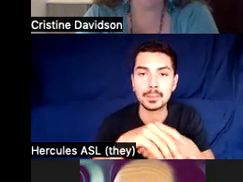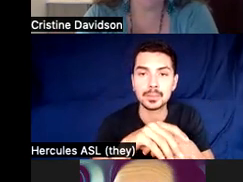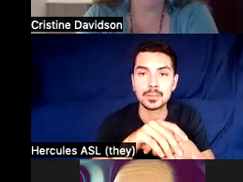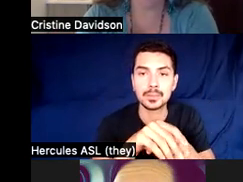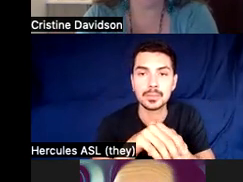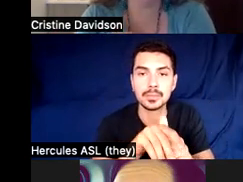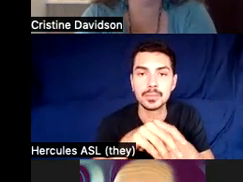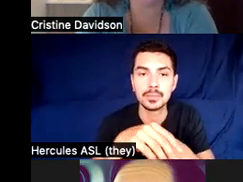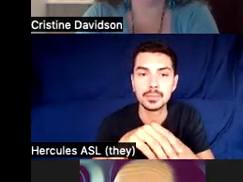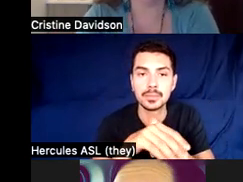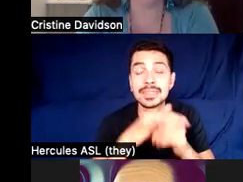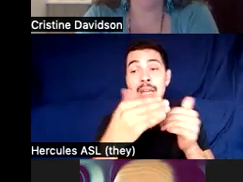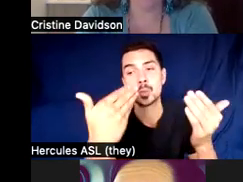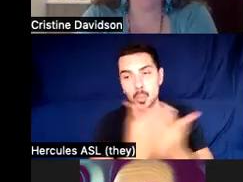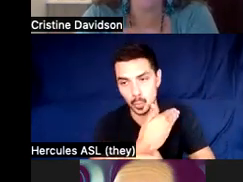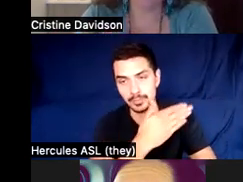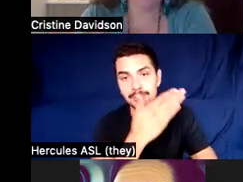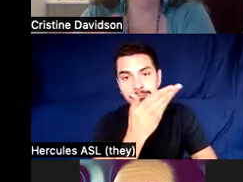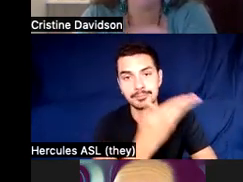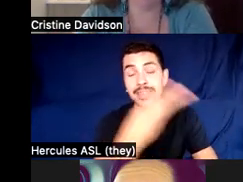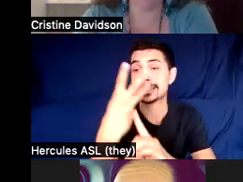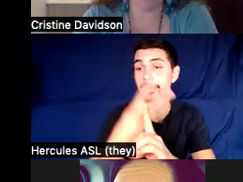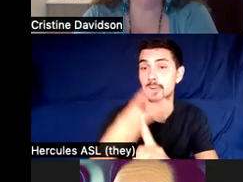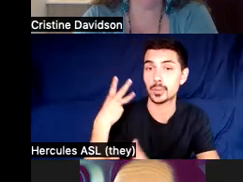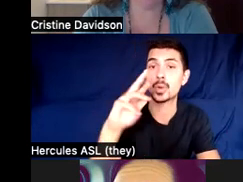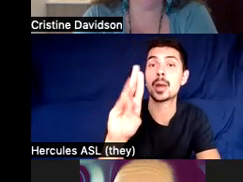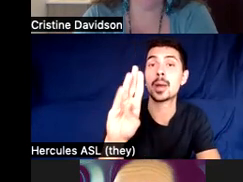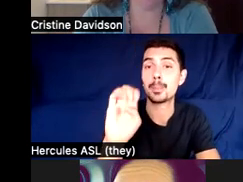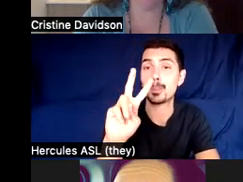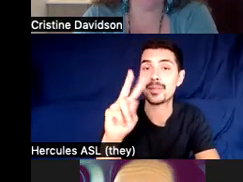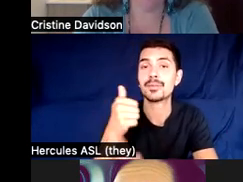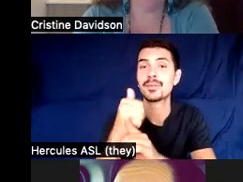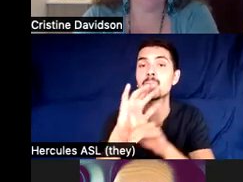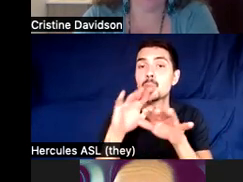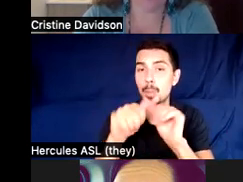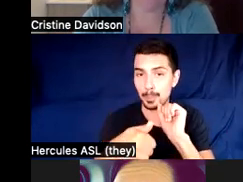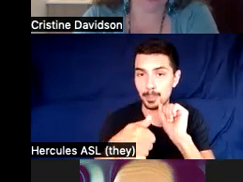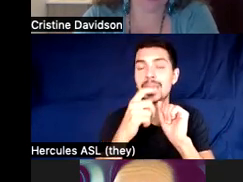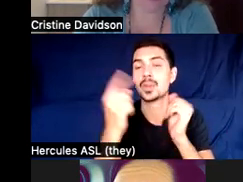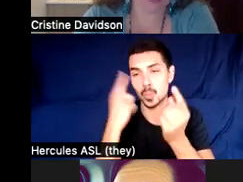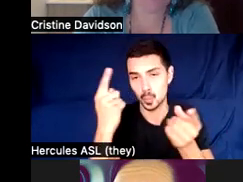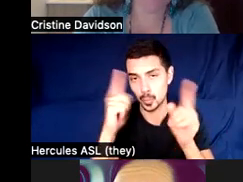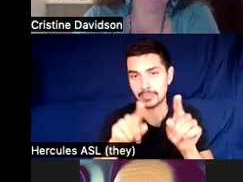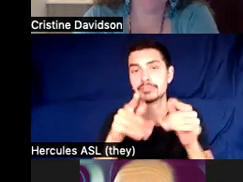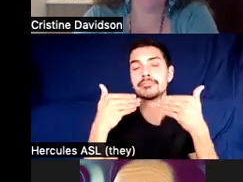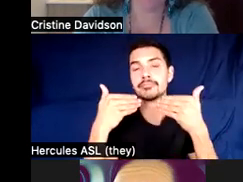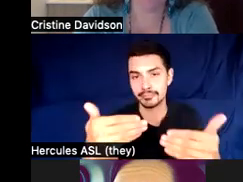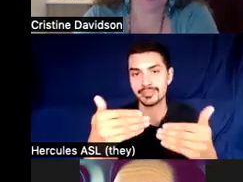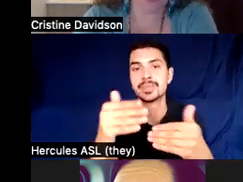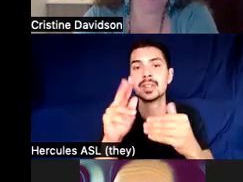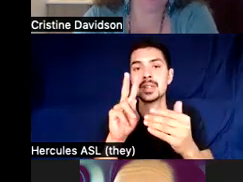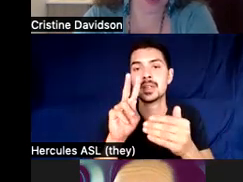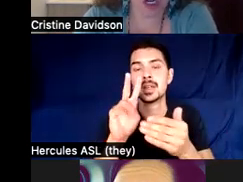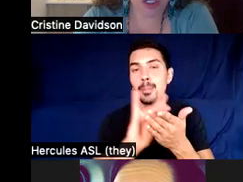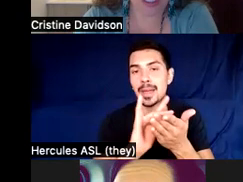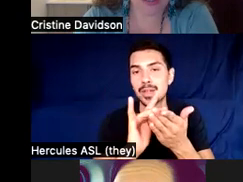Okay, how about this one? 6 months ago, Bev was raped and agreed to go through with the forensic medical exam, but chose